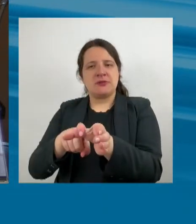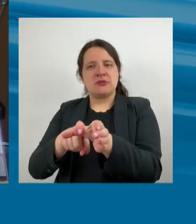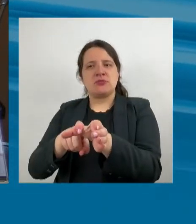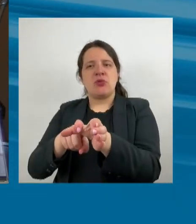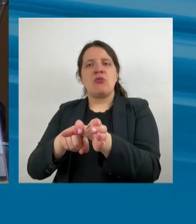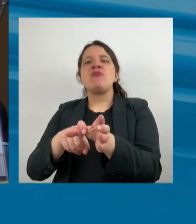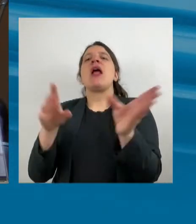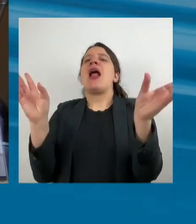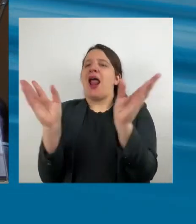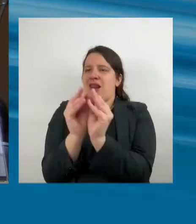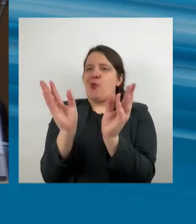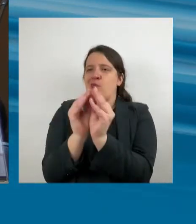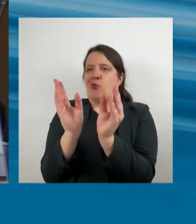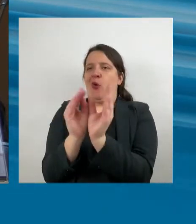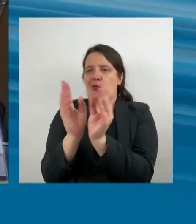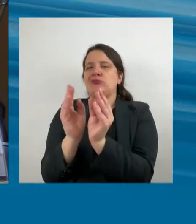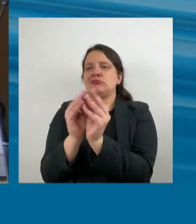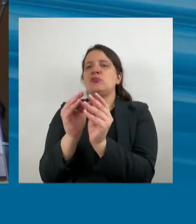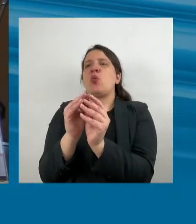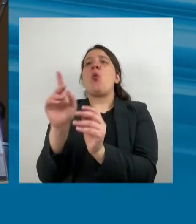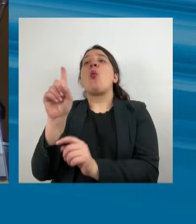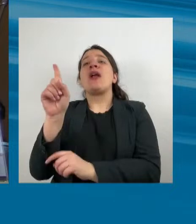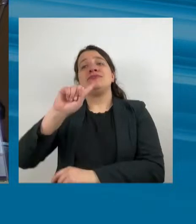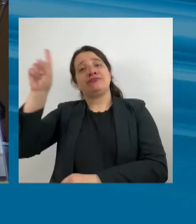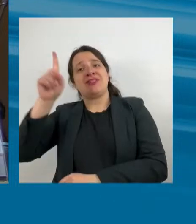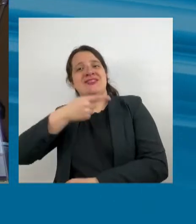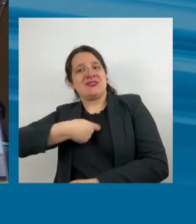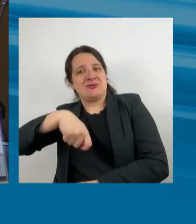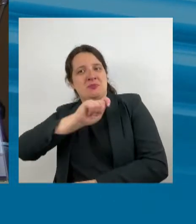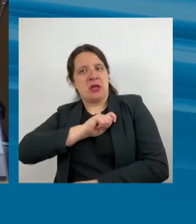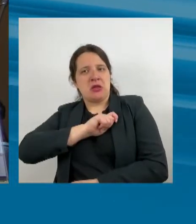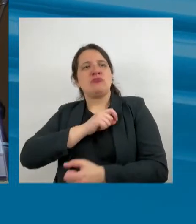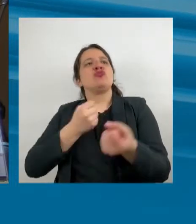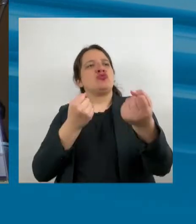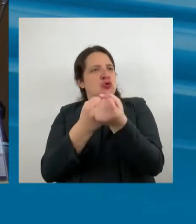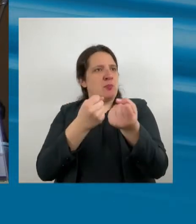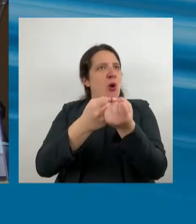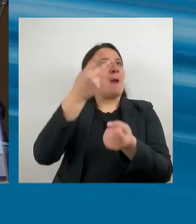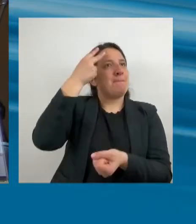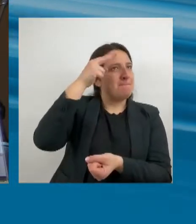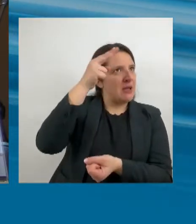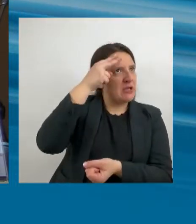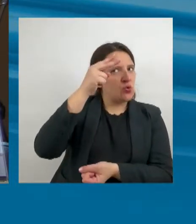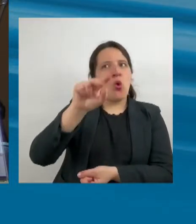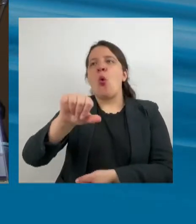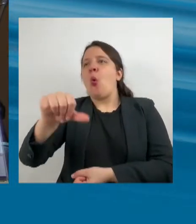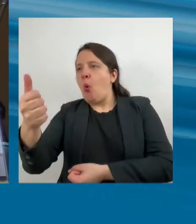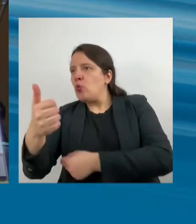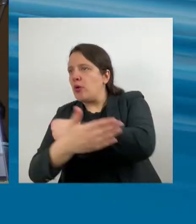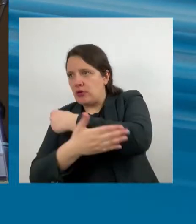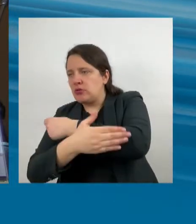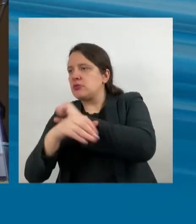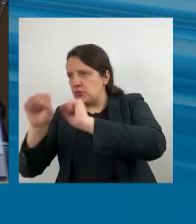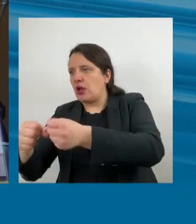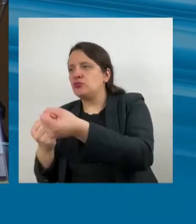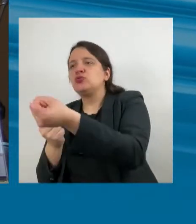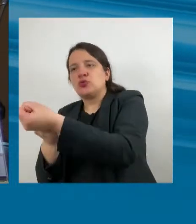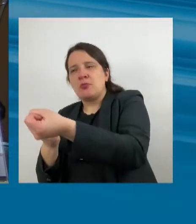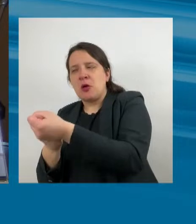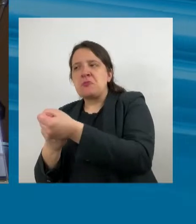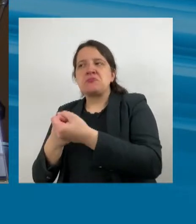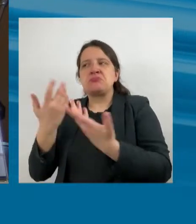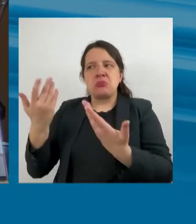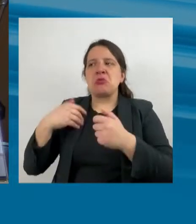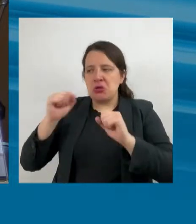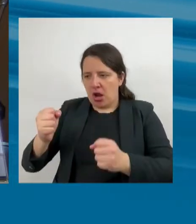the coming year, hold consultations with ECLAC and other regional commissions on the process. We look forward to collaborating with all member states for